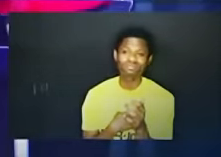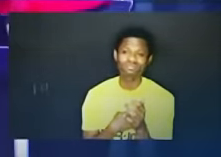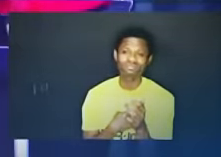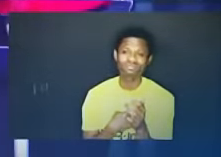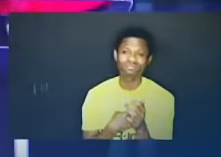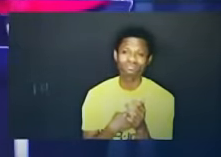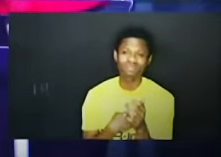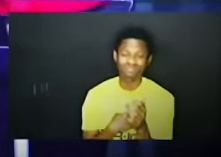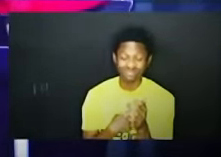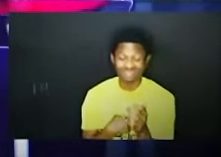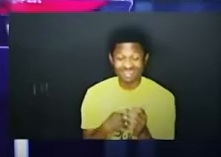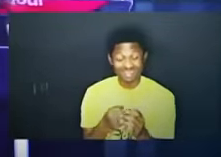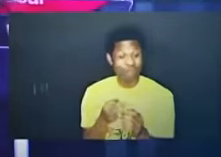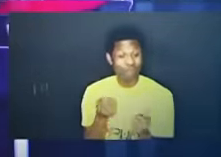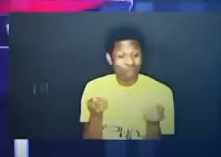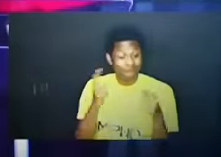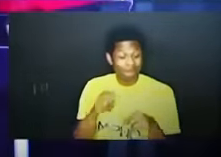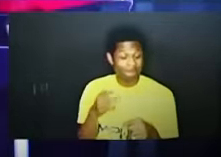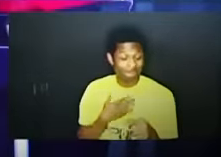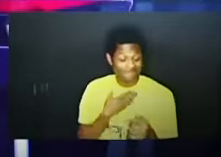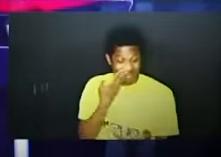were praying for me every day like